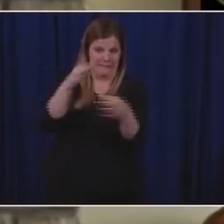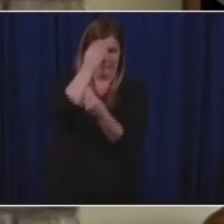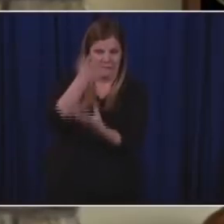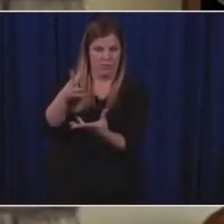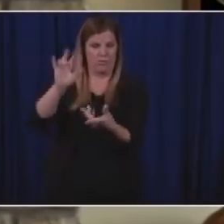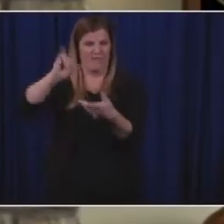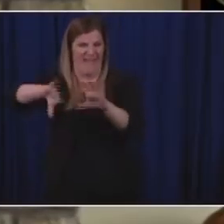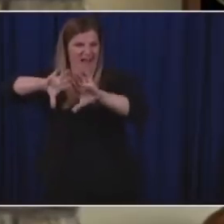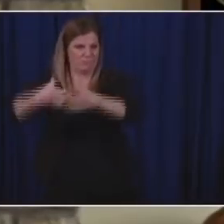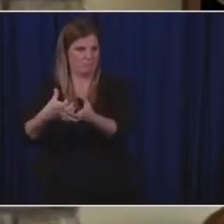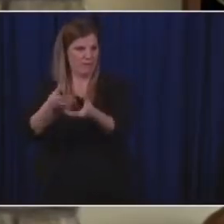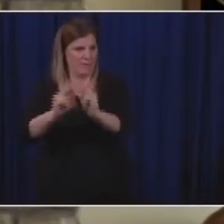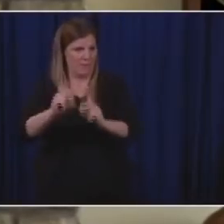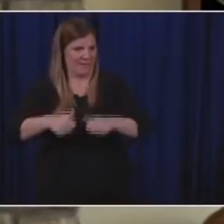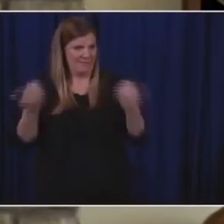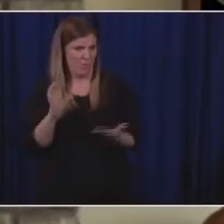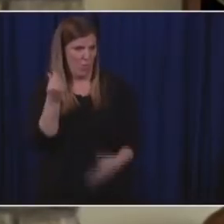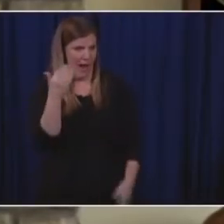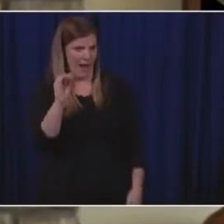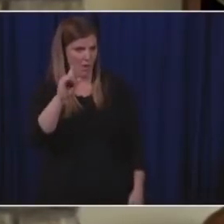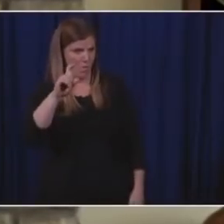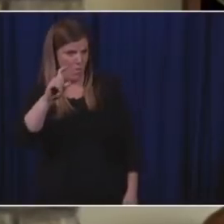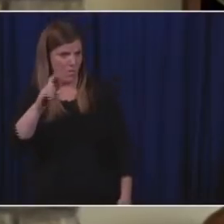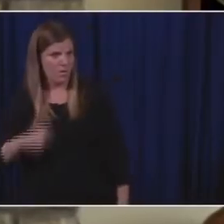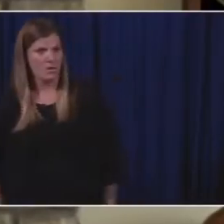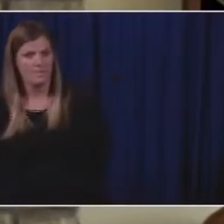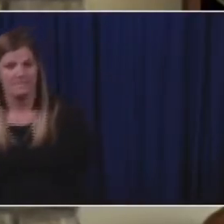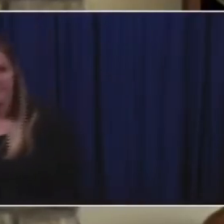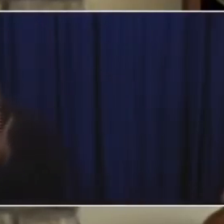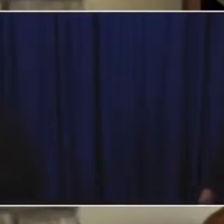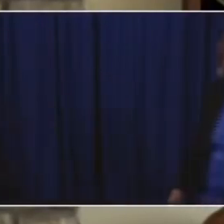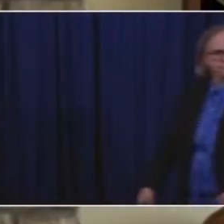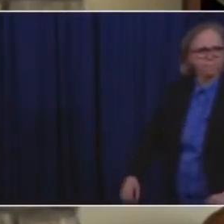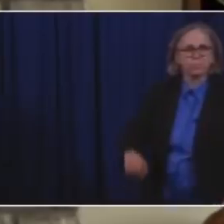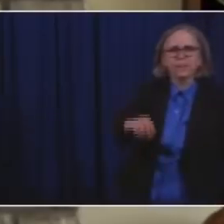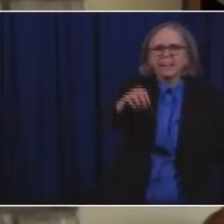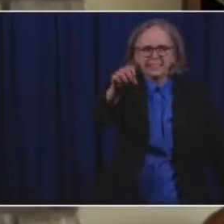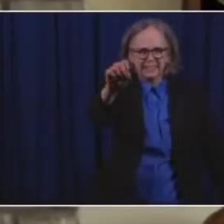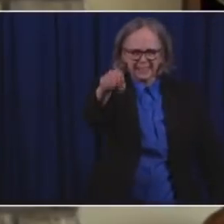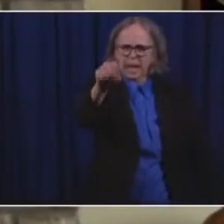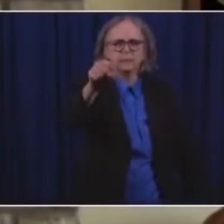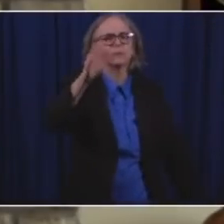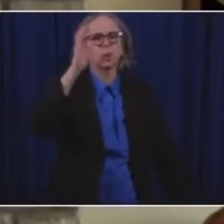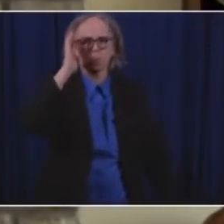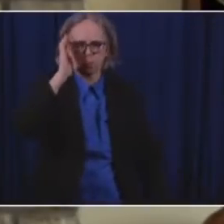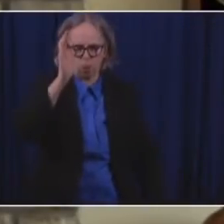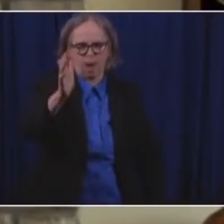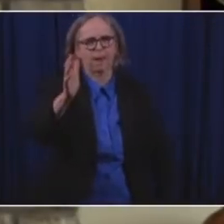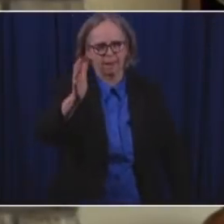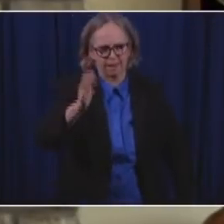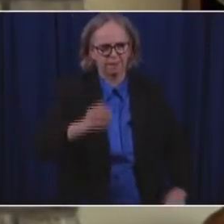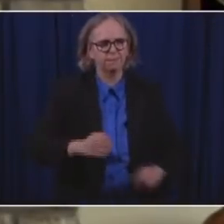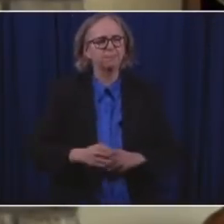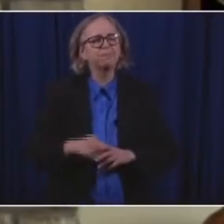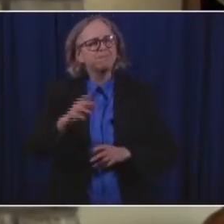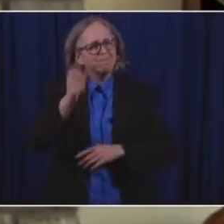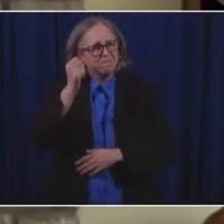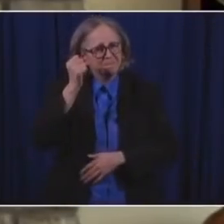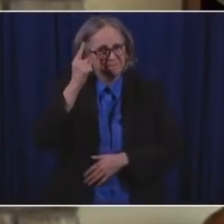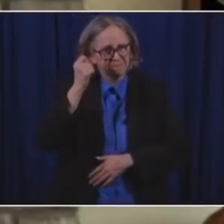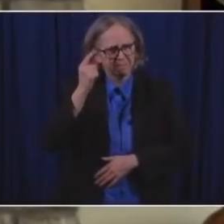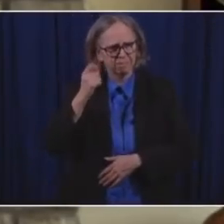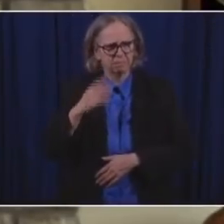the vaccine? Thank you. Yeah, yes, there will be. There will be. You know, the polling that we have